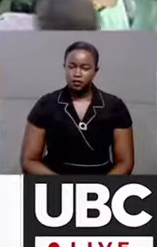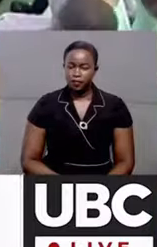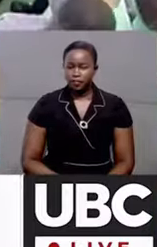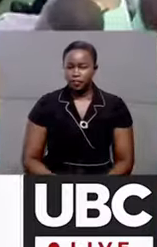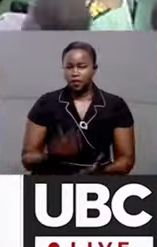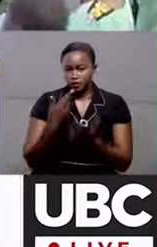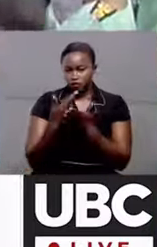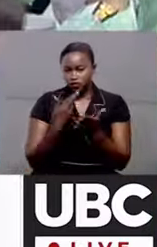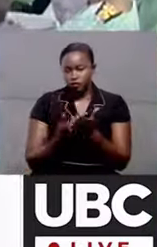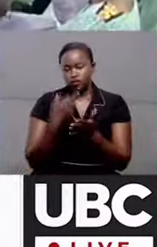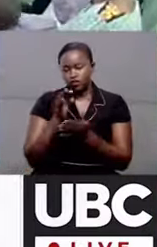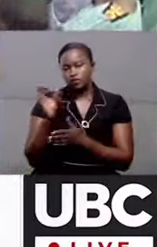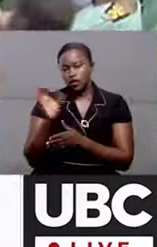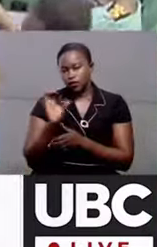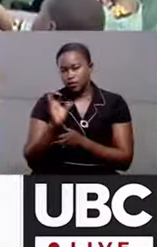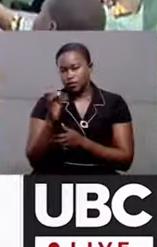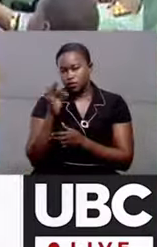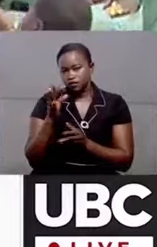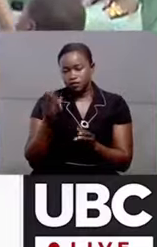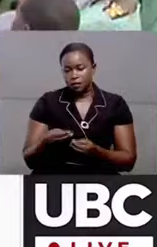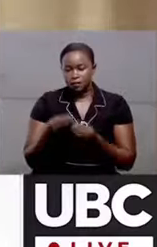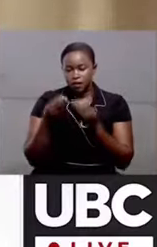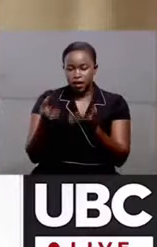Report of the Committee of Supply.